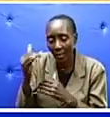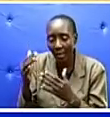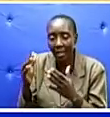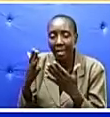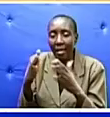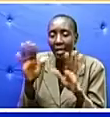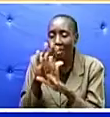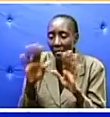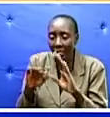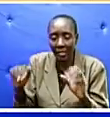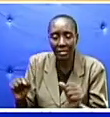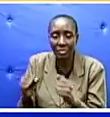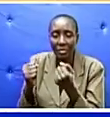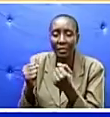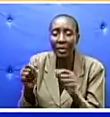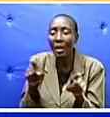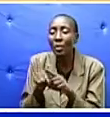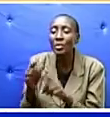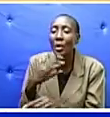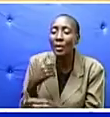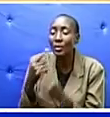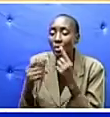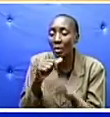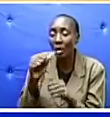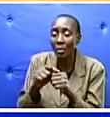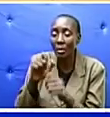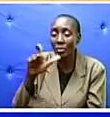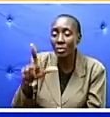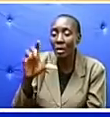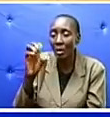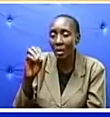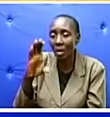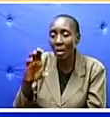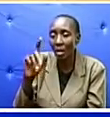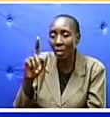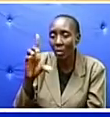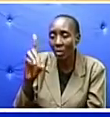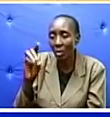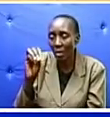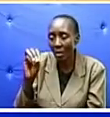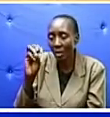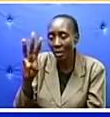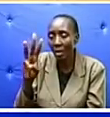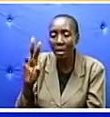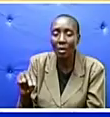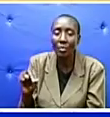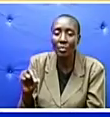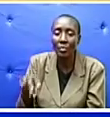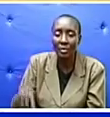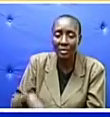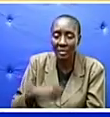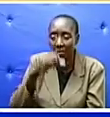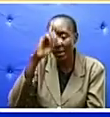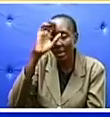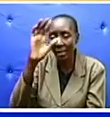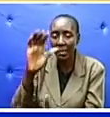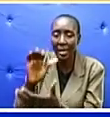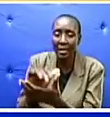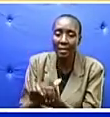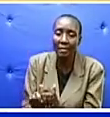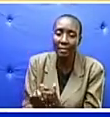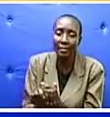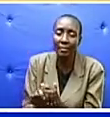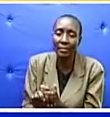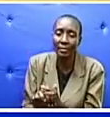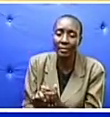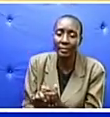thing I want to talk about lockdown. You know, when it happened, I believe